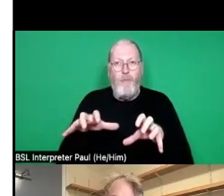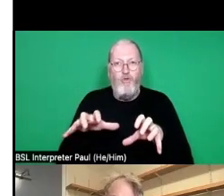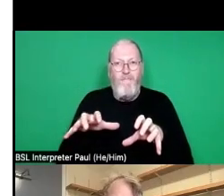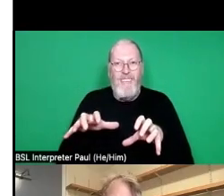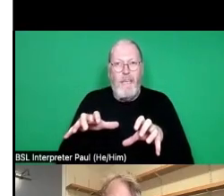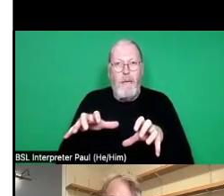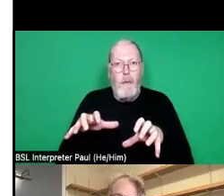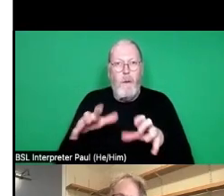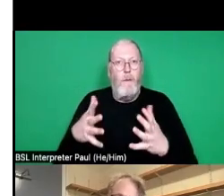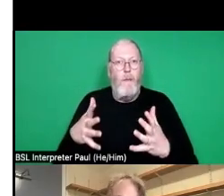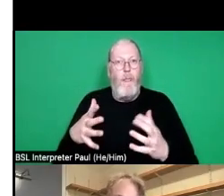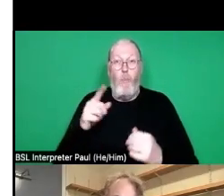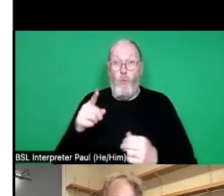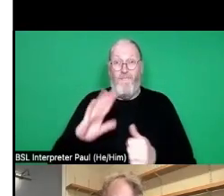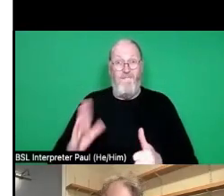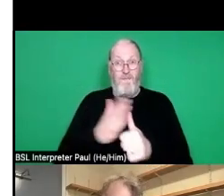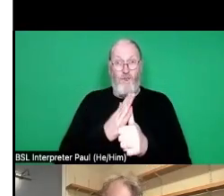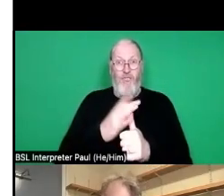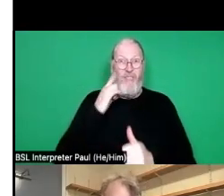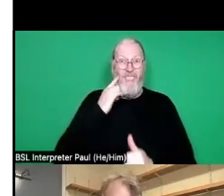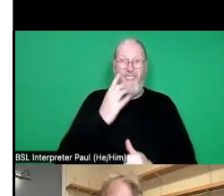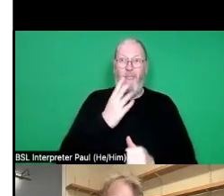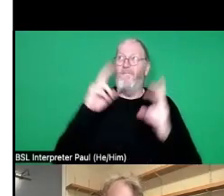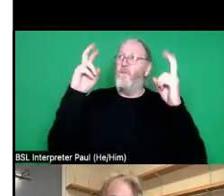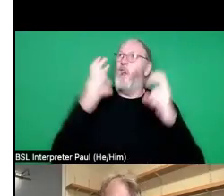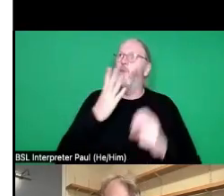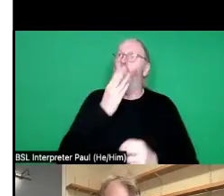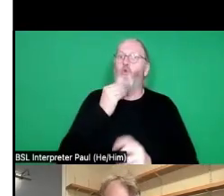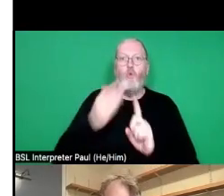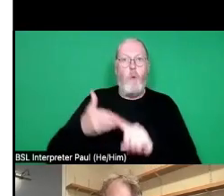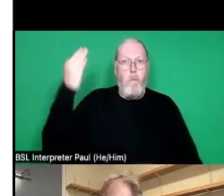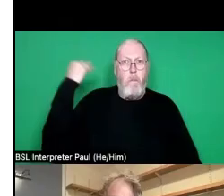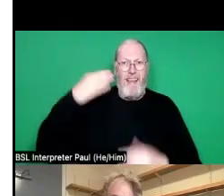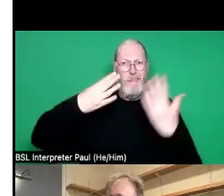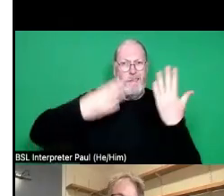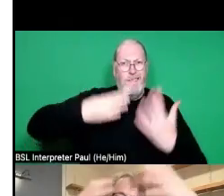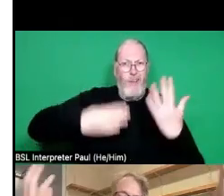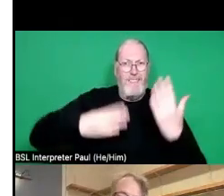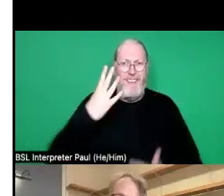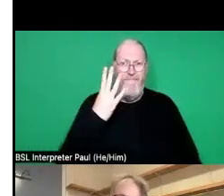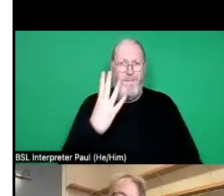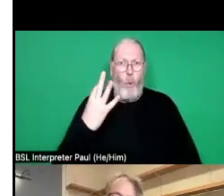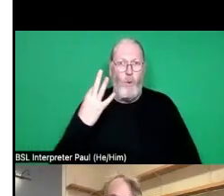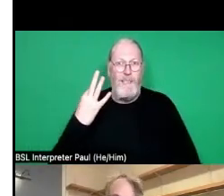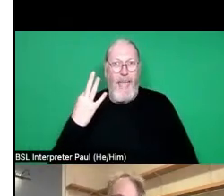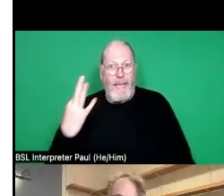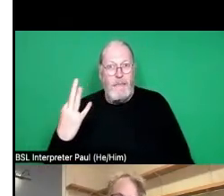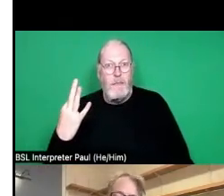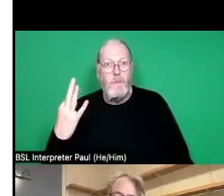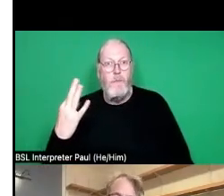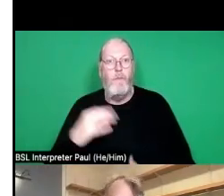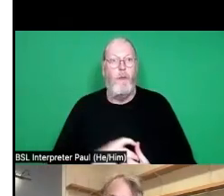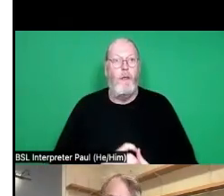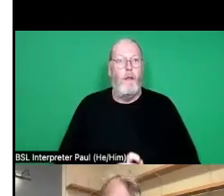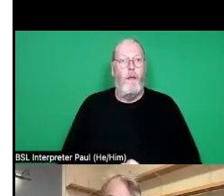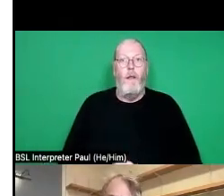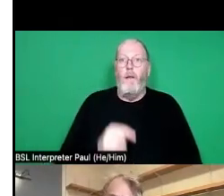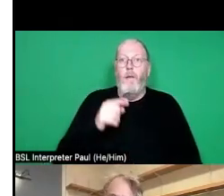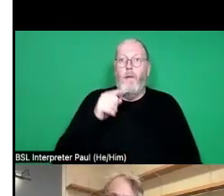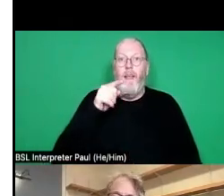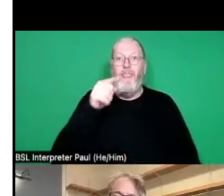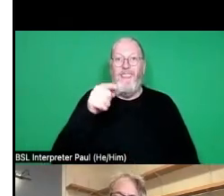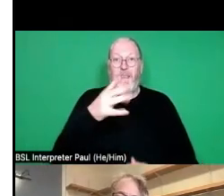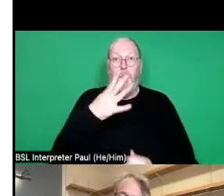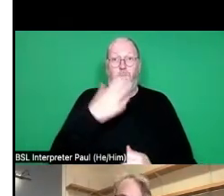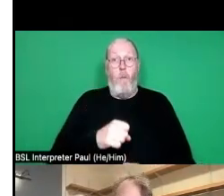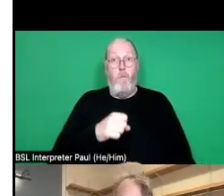in 1948, who was one of the original cybernetics gurus. And cybernetics is also a form of systems